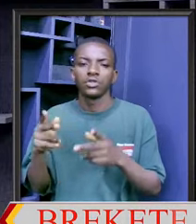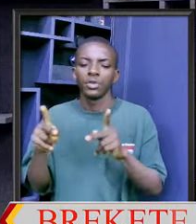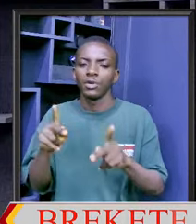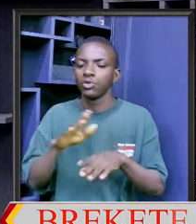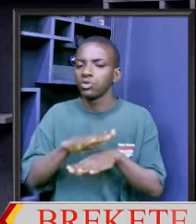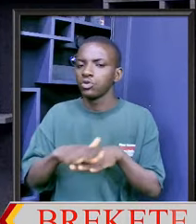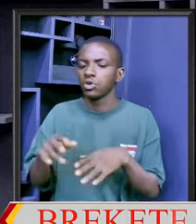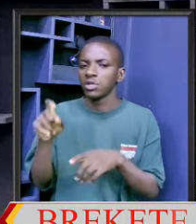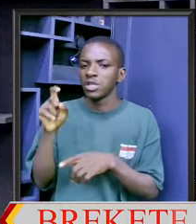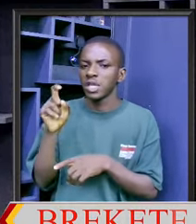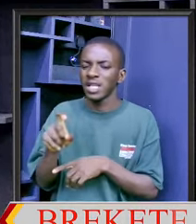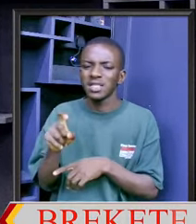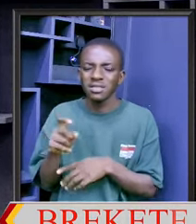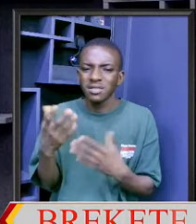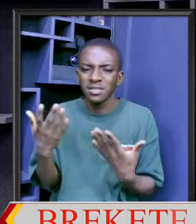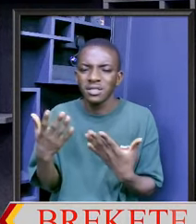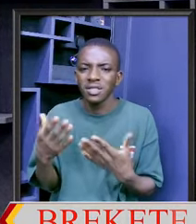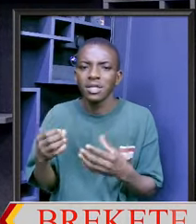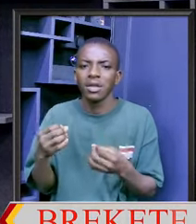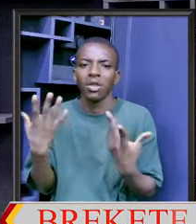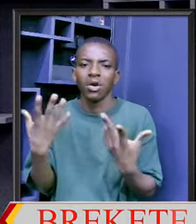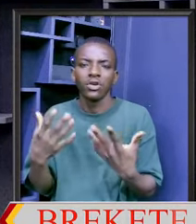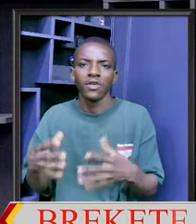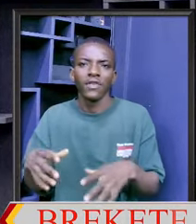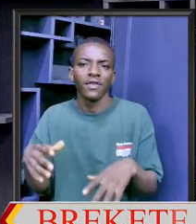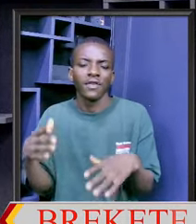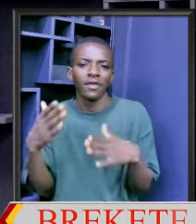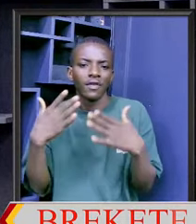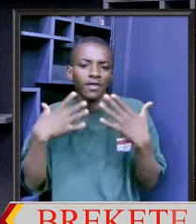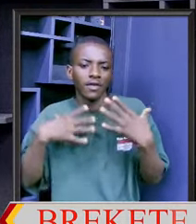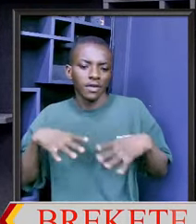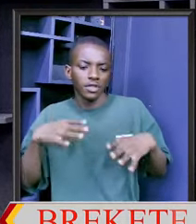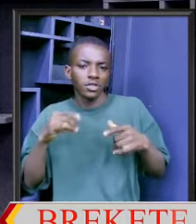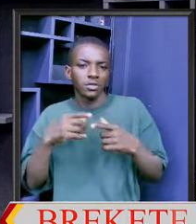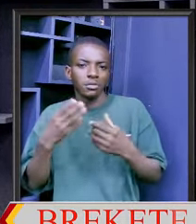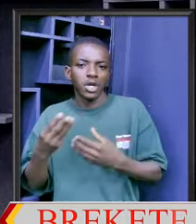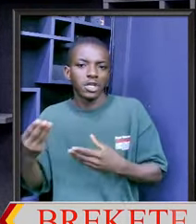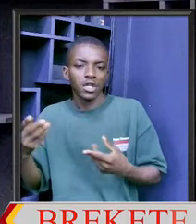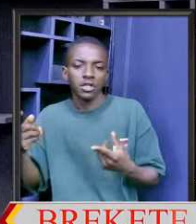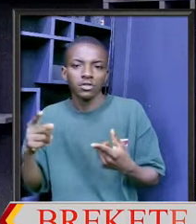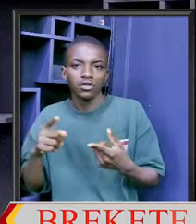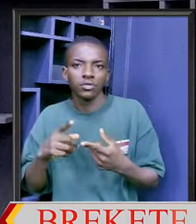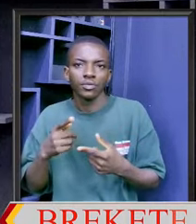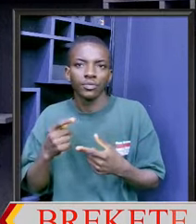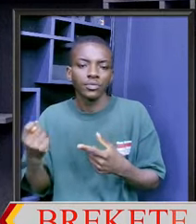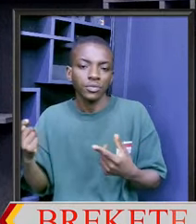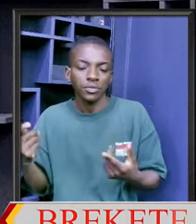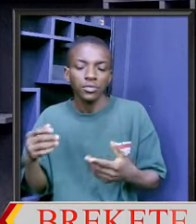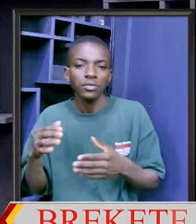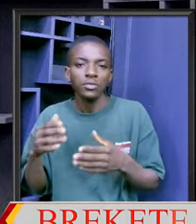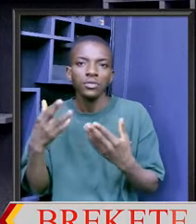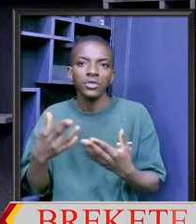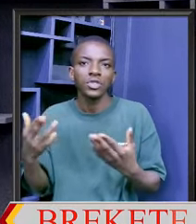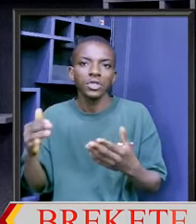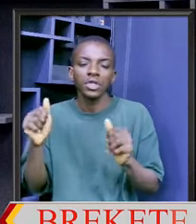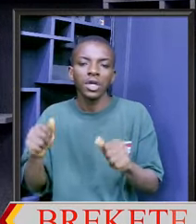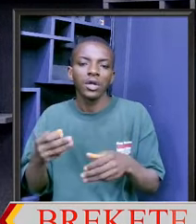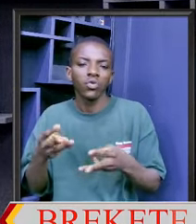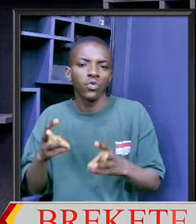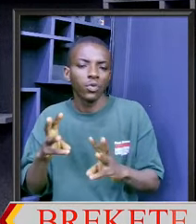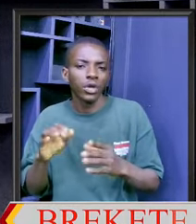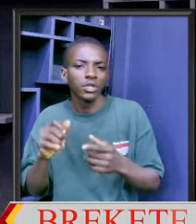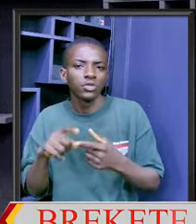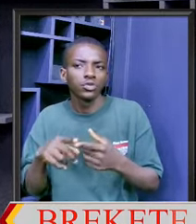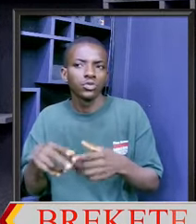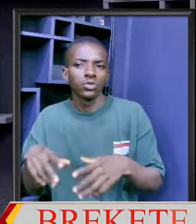people don't necessarily need a lot of fancy tools or materials. Resourceful people can find ways